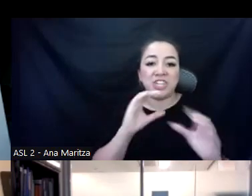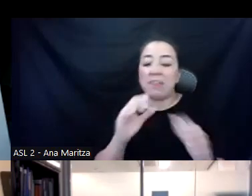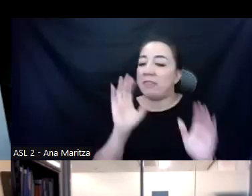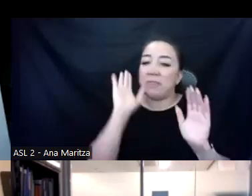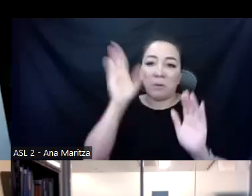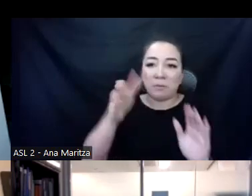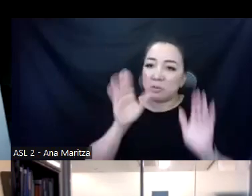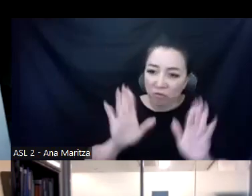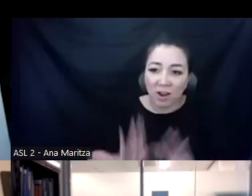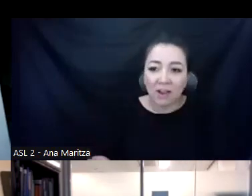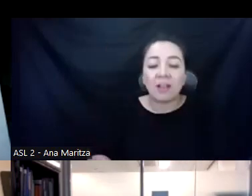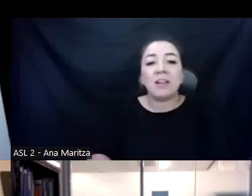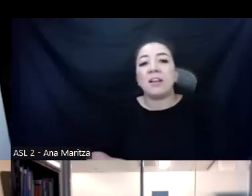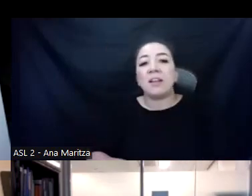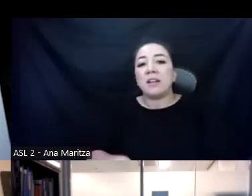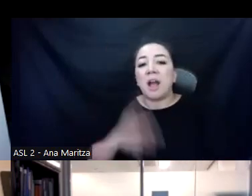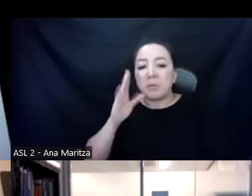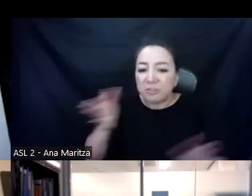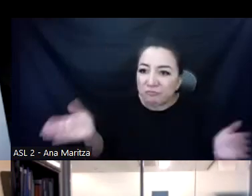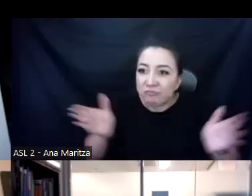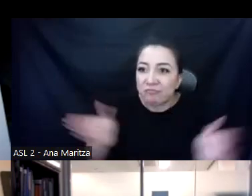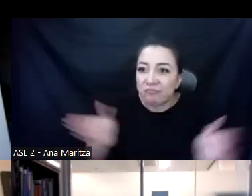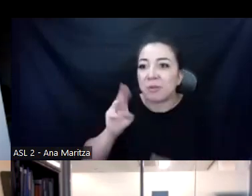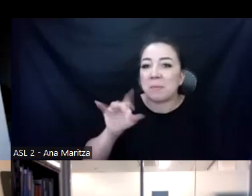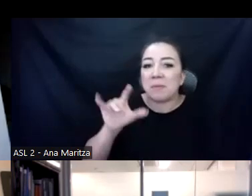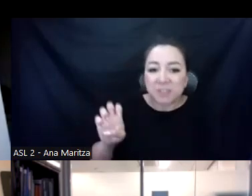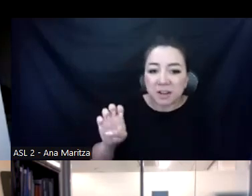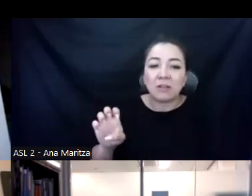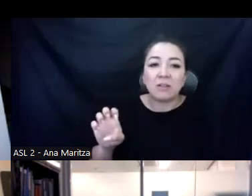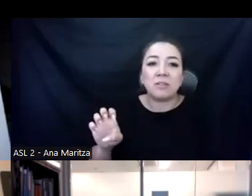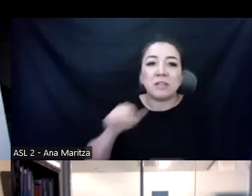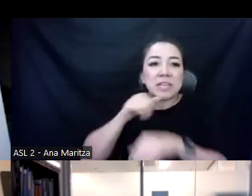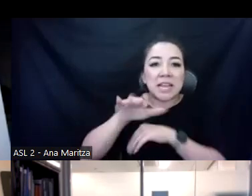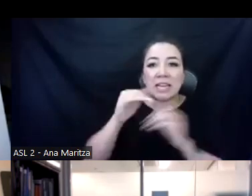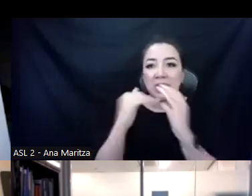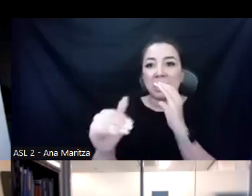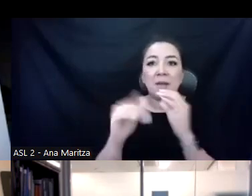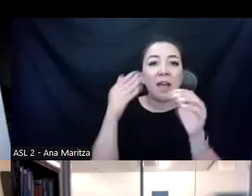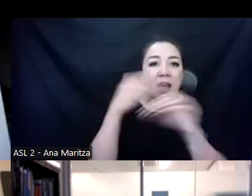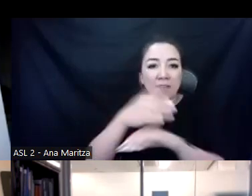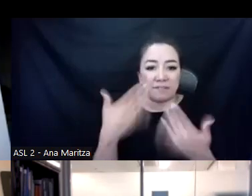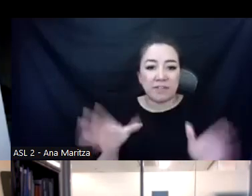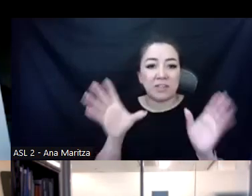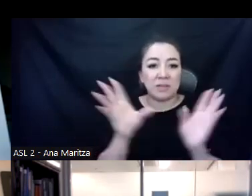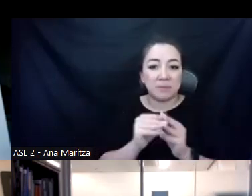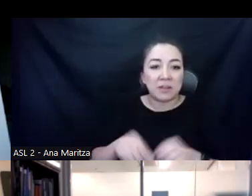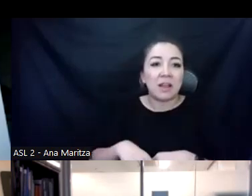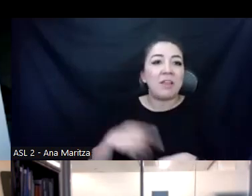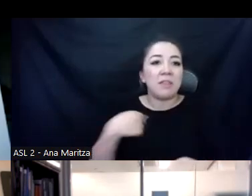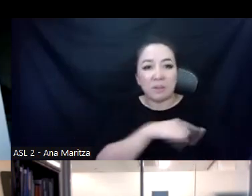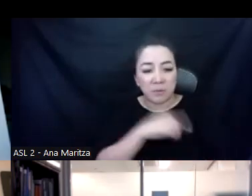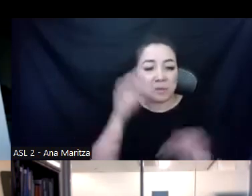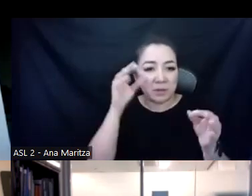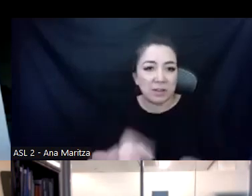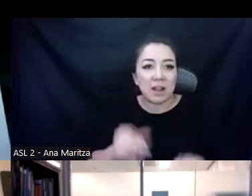And also, I would just encourage Michelle to send out an email after the meeting, and then we'll decide how